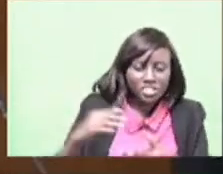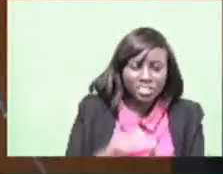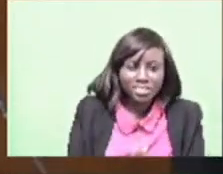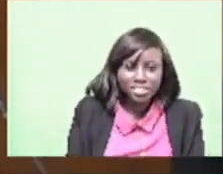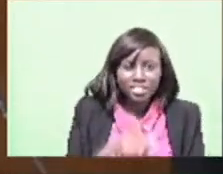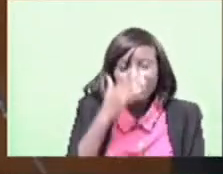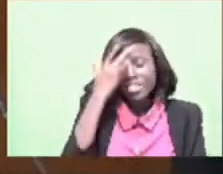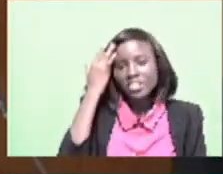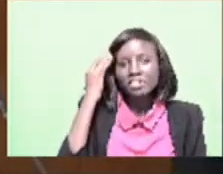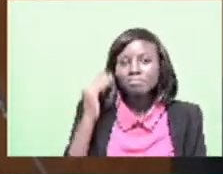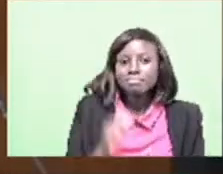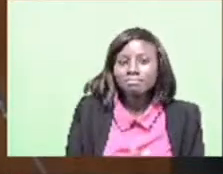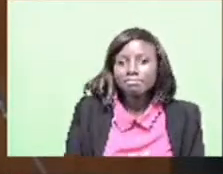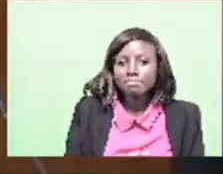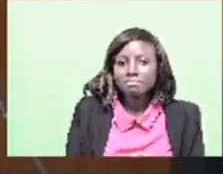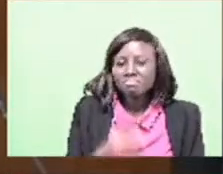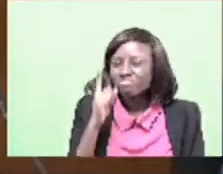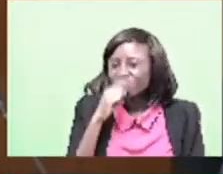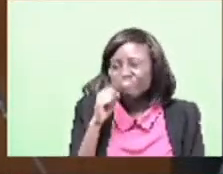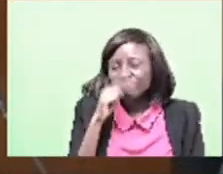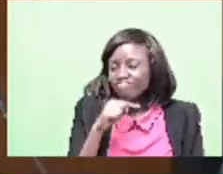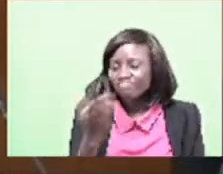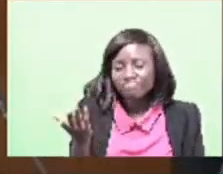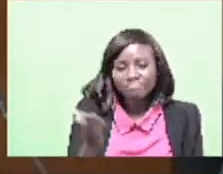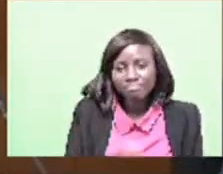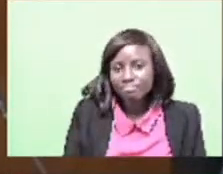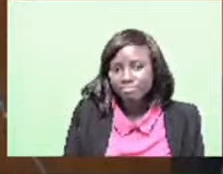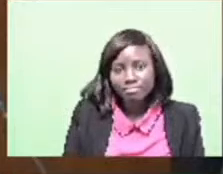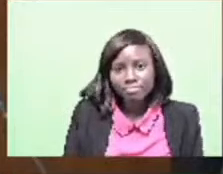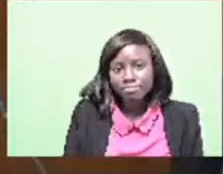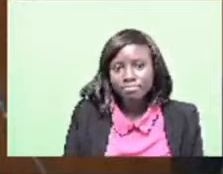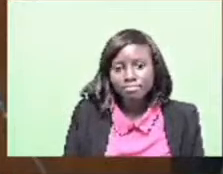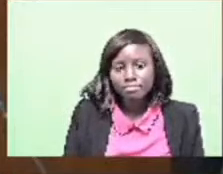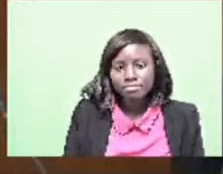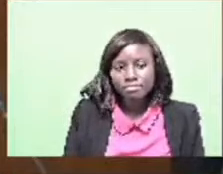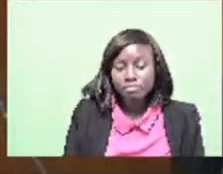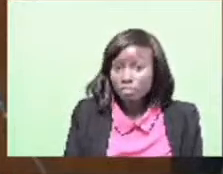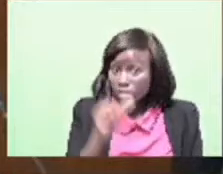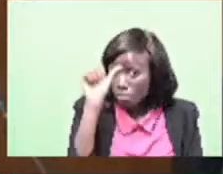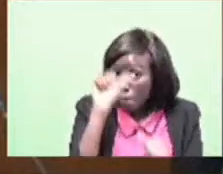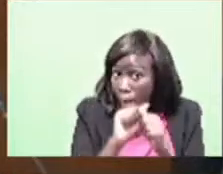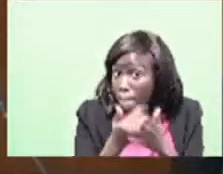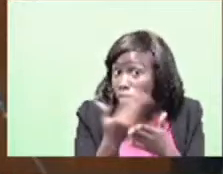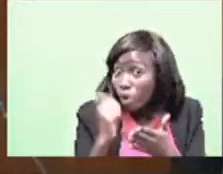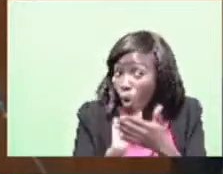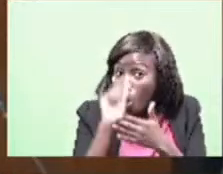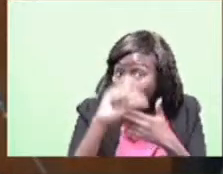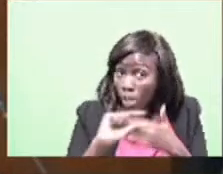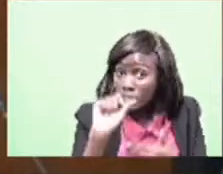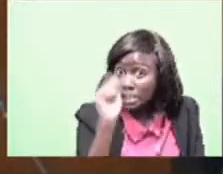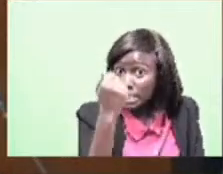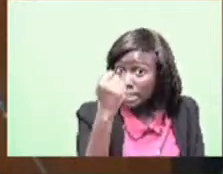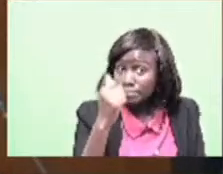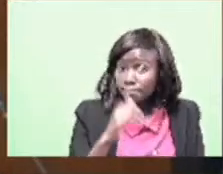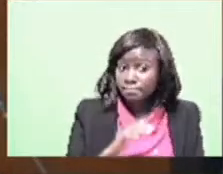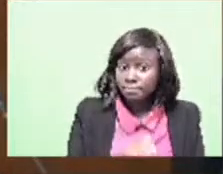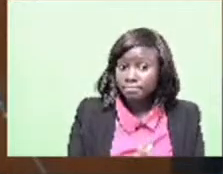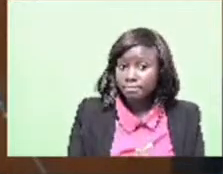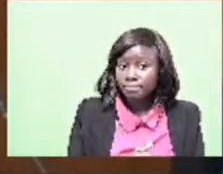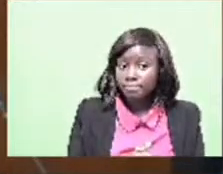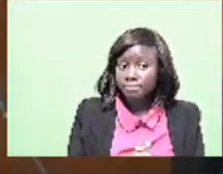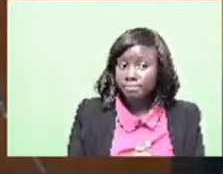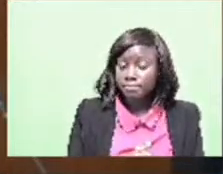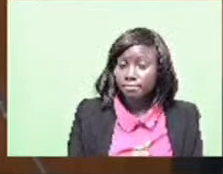population, witnessed not too long ago, before August 10th. Certain persons who aspire